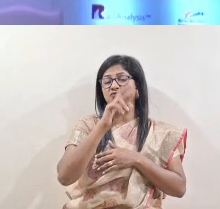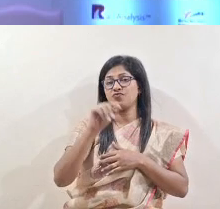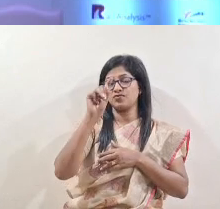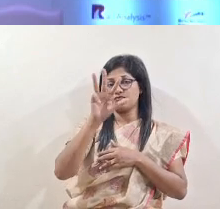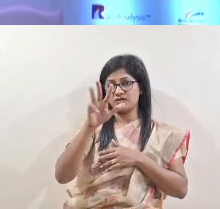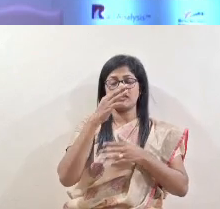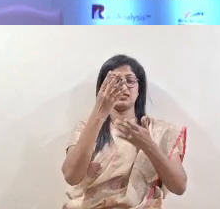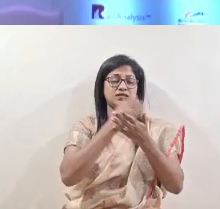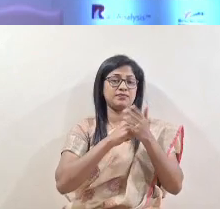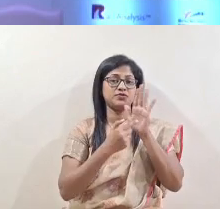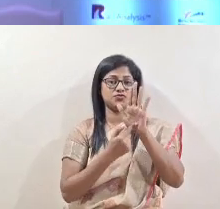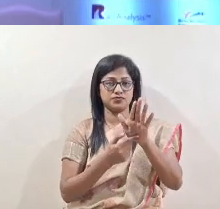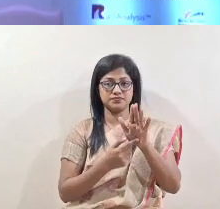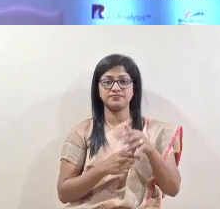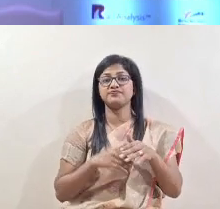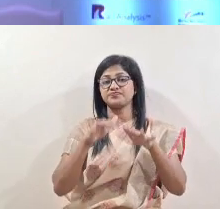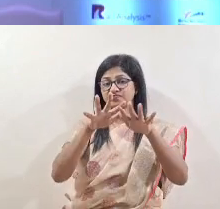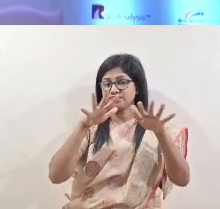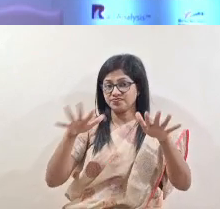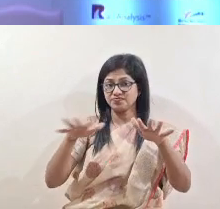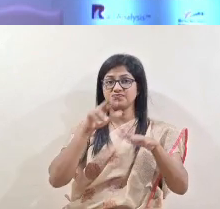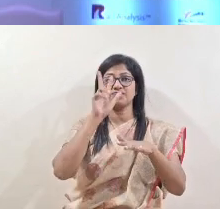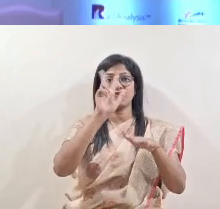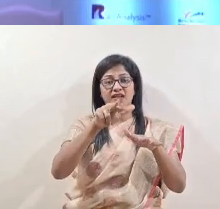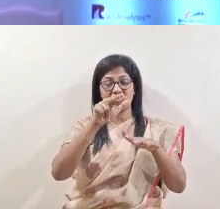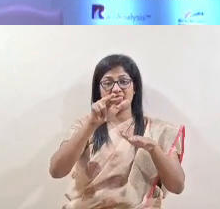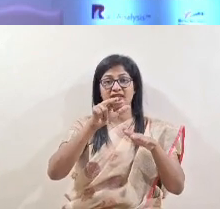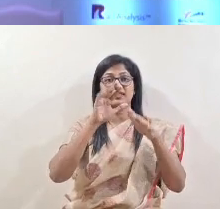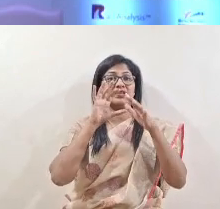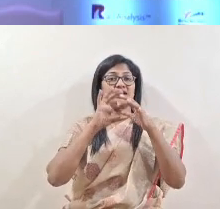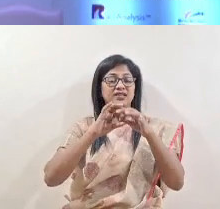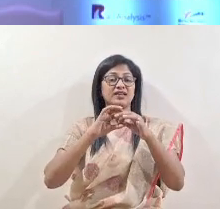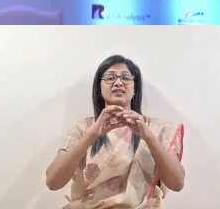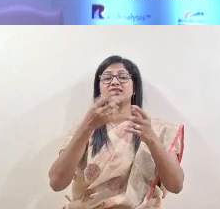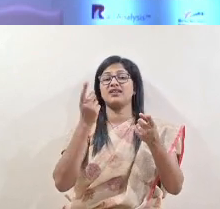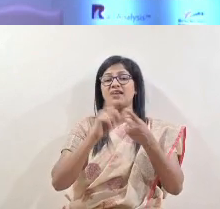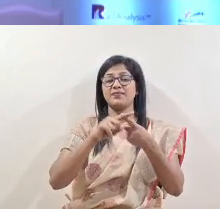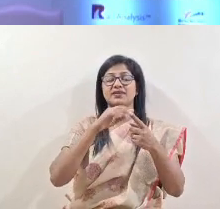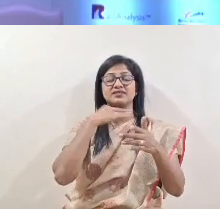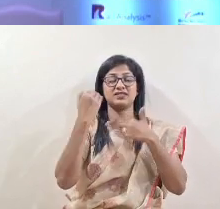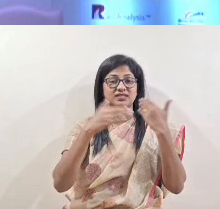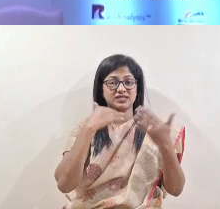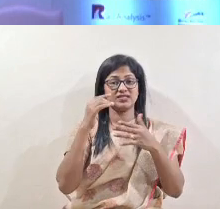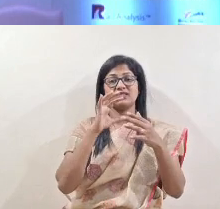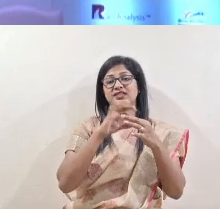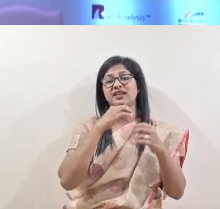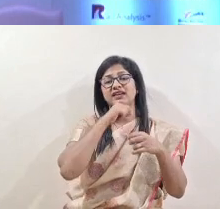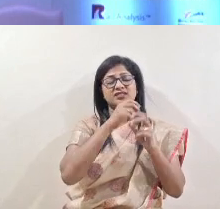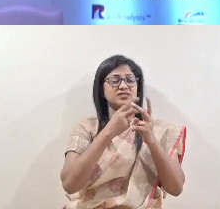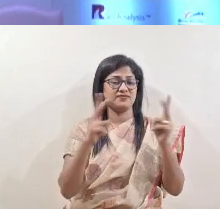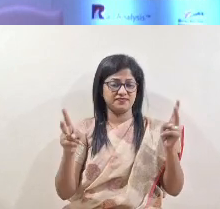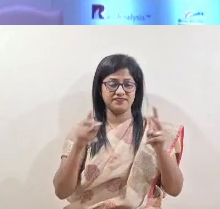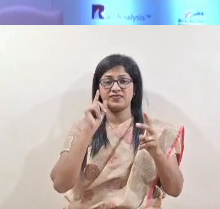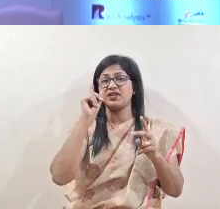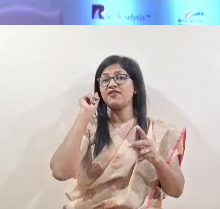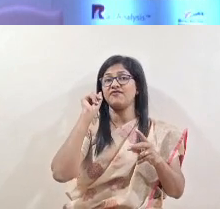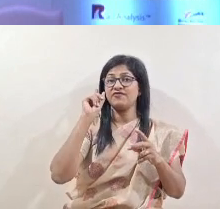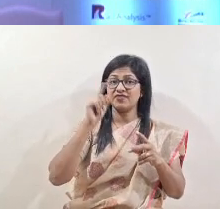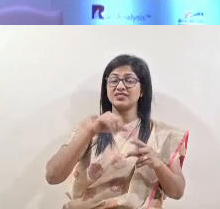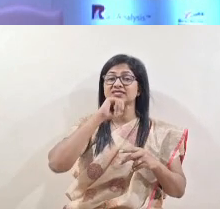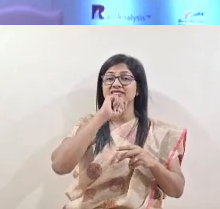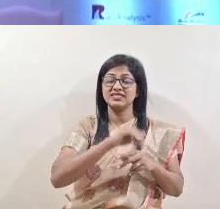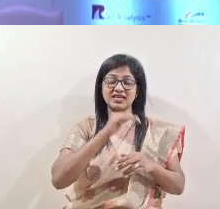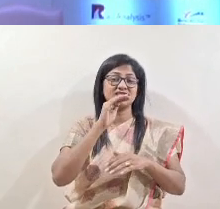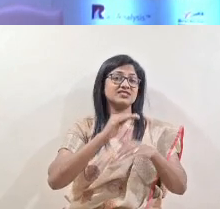2019. Road traffic crashes are the eighth leading cause of death for all the ages, and it is the number one cause of the death for the